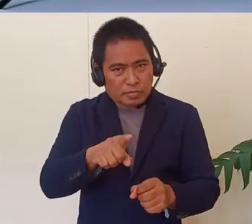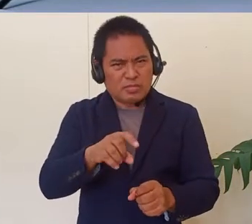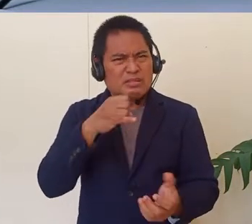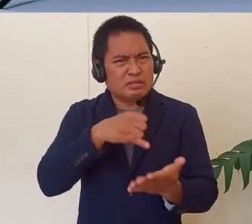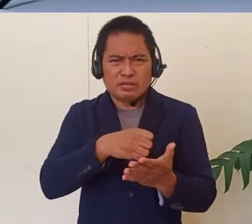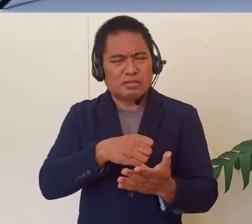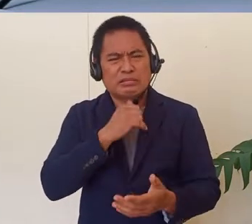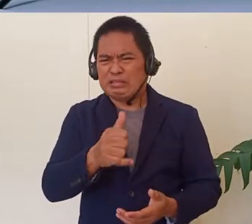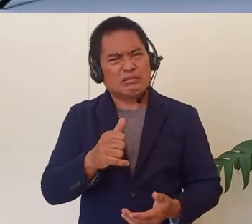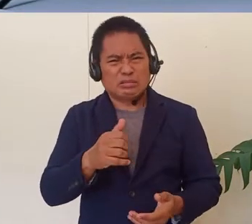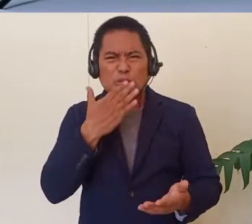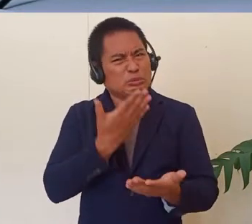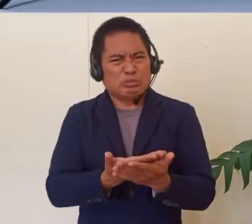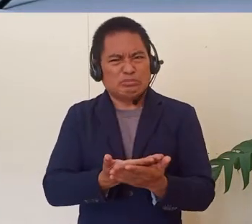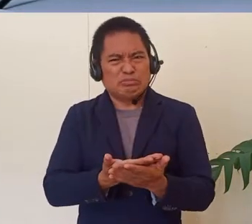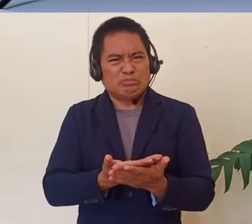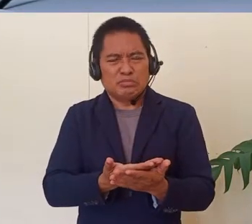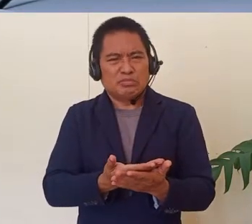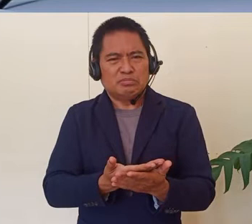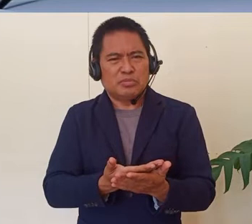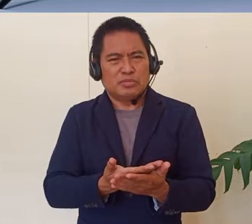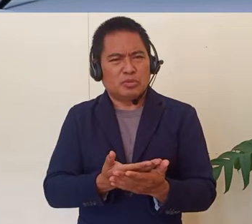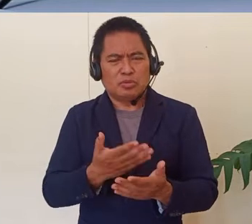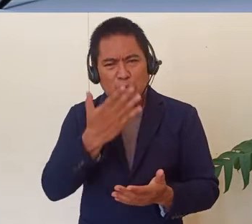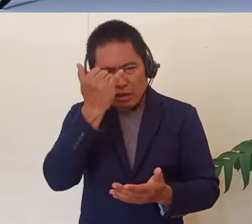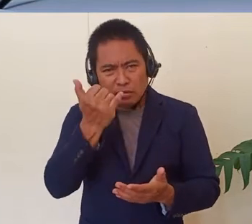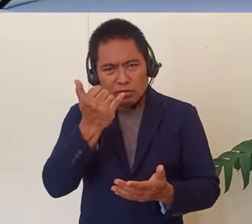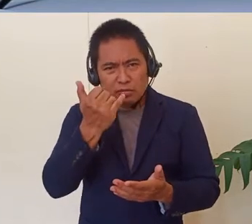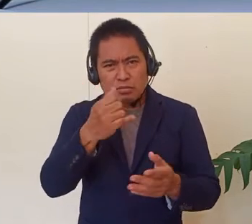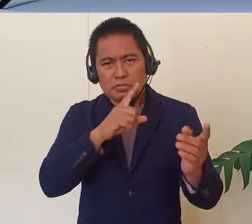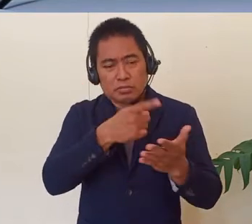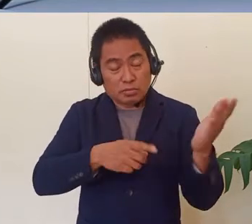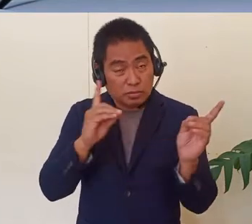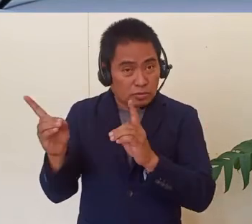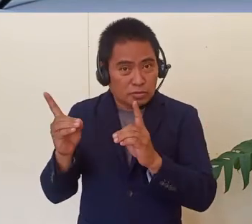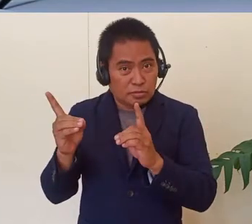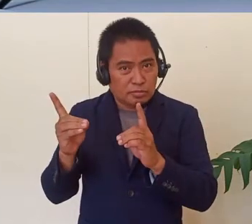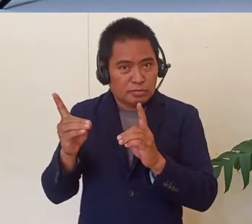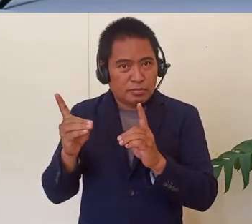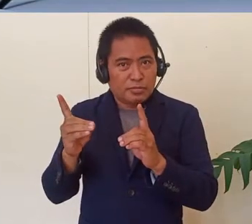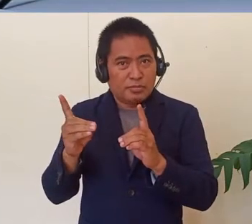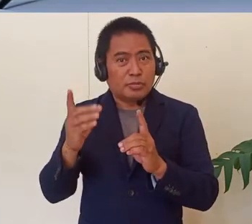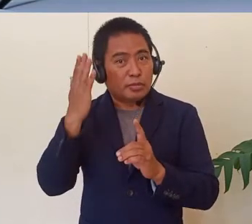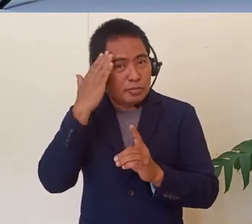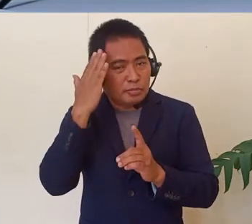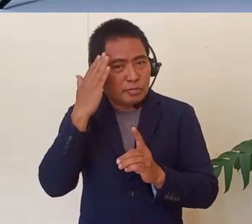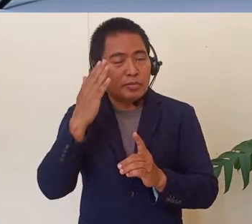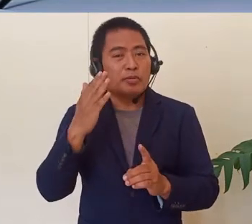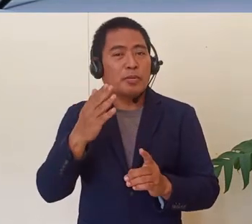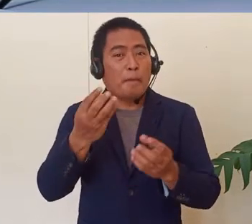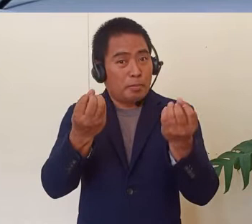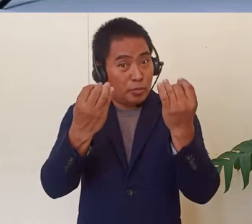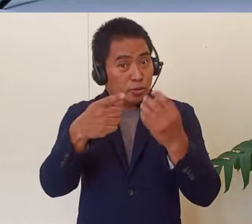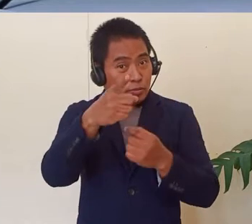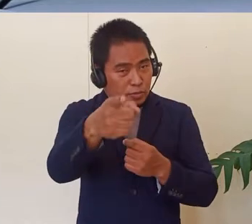did you do to it? I know some of you just throw it away. Did